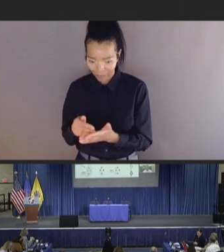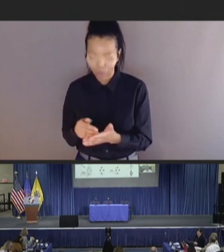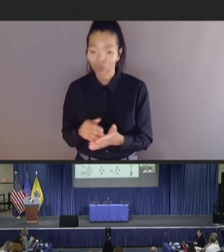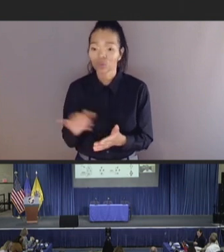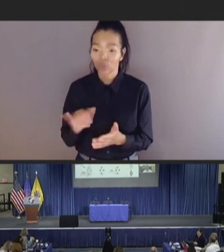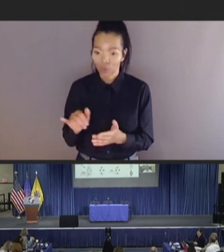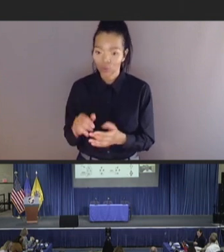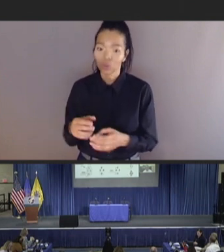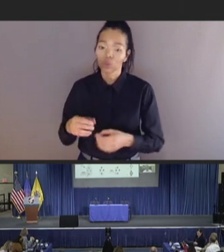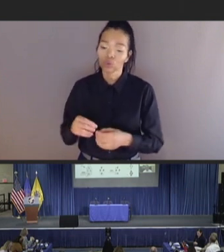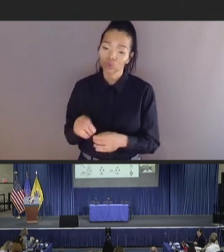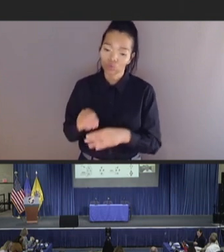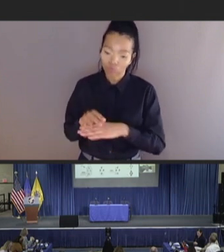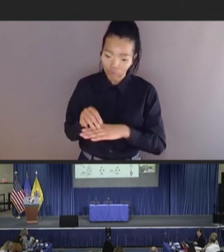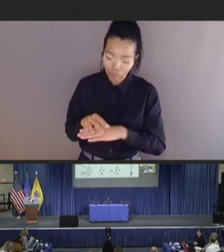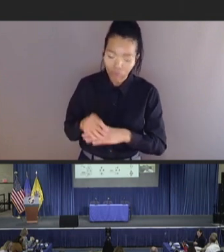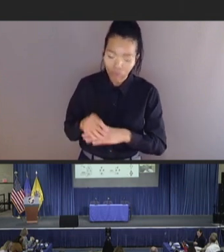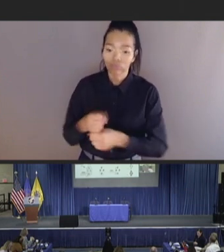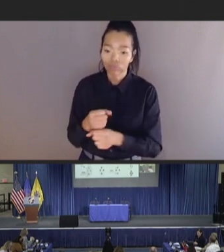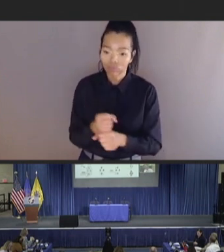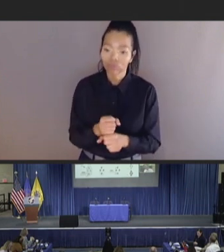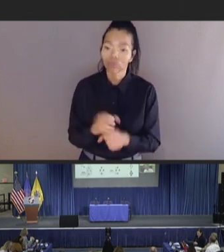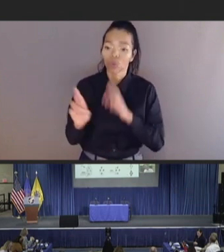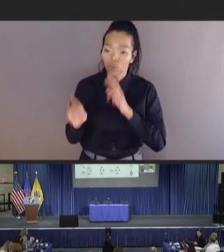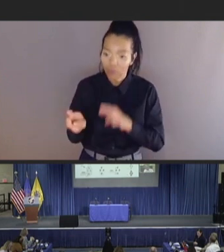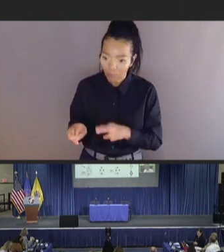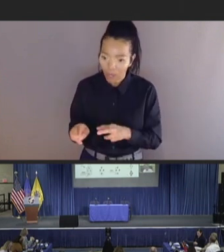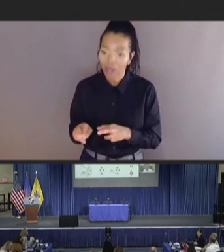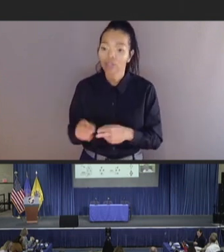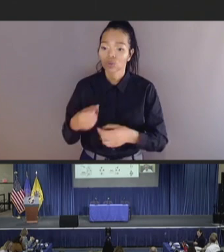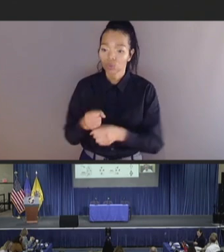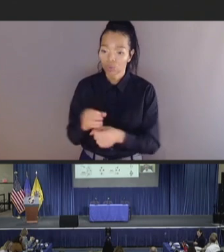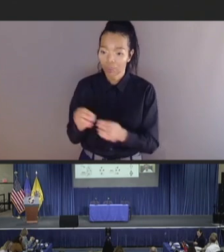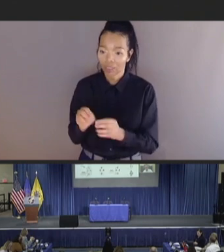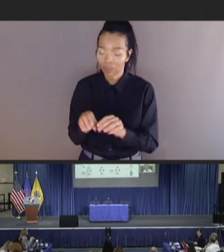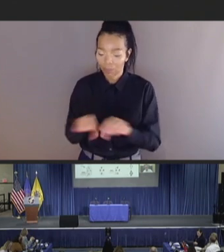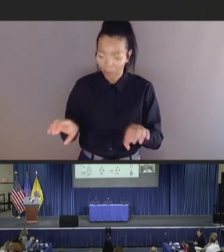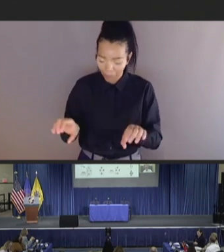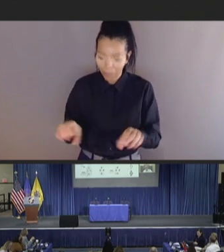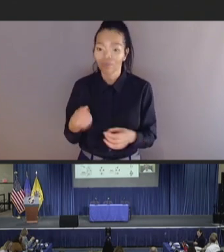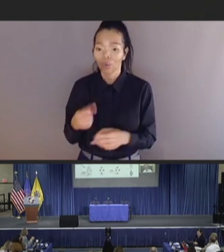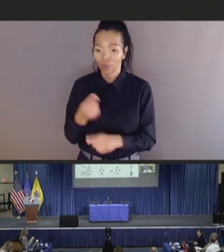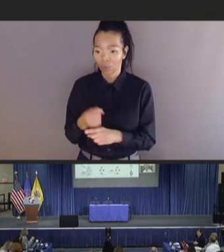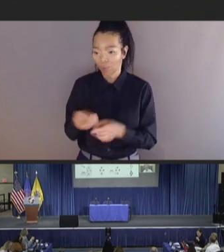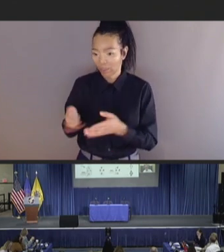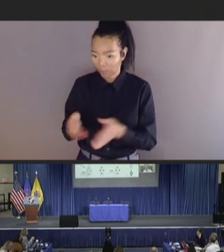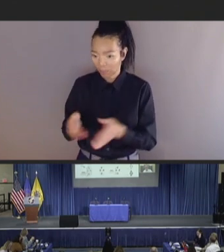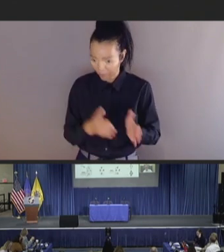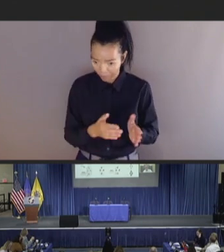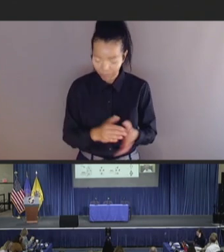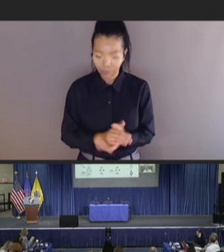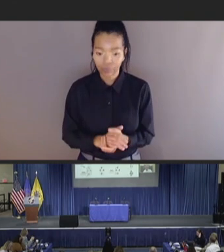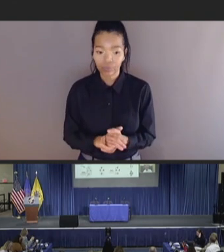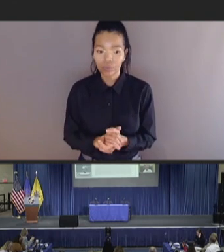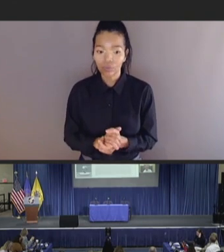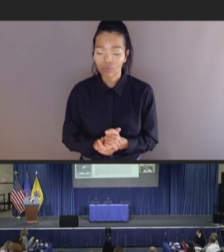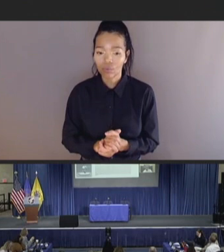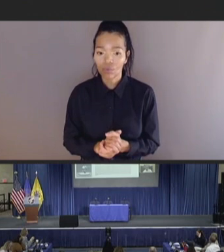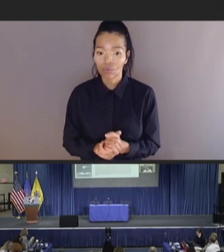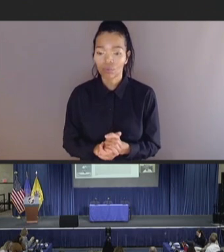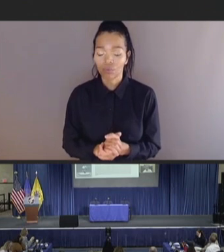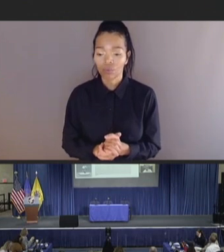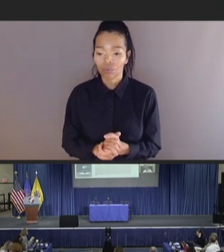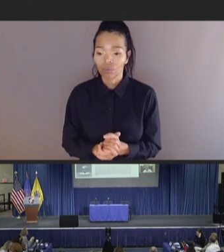to kind of continue to shepherd the cells in the right way. In a second study, and now